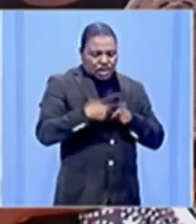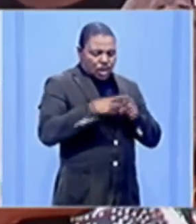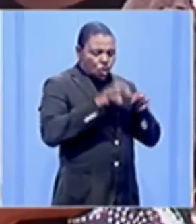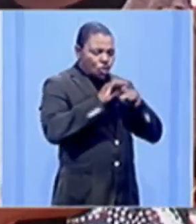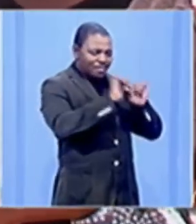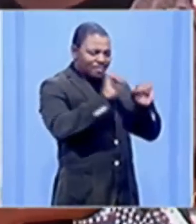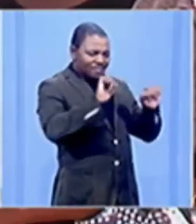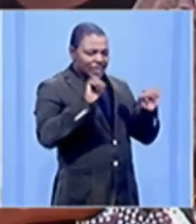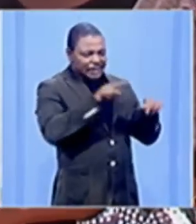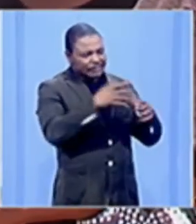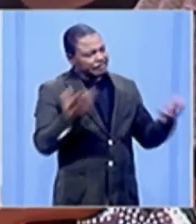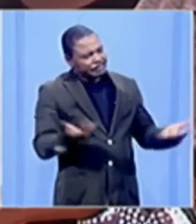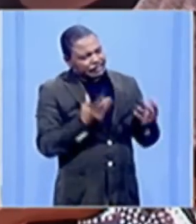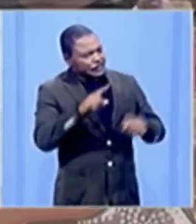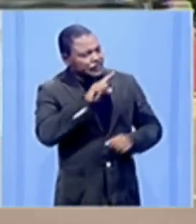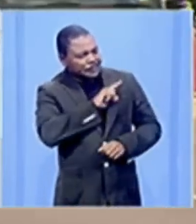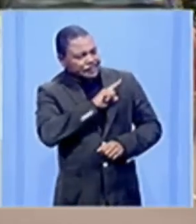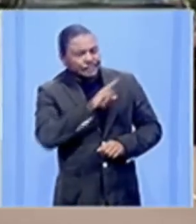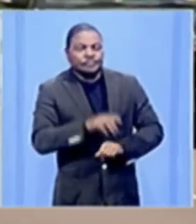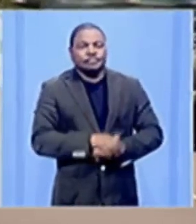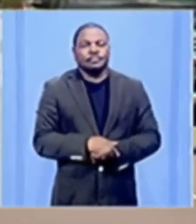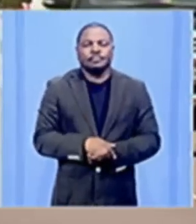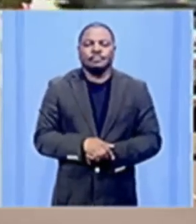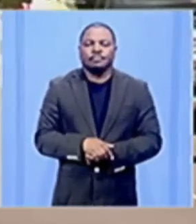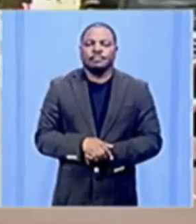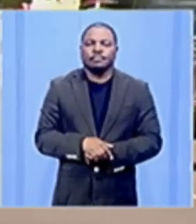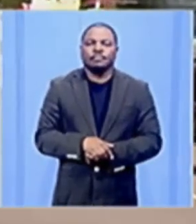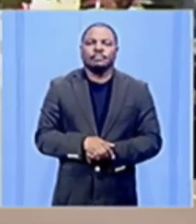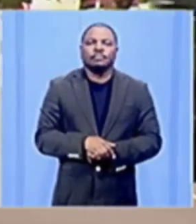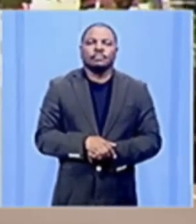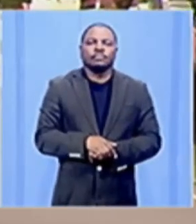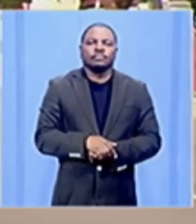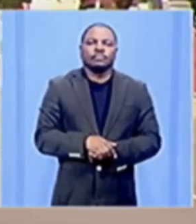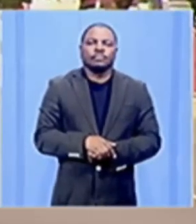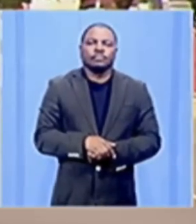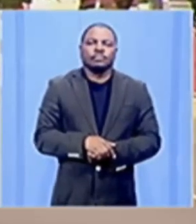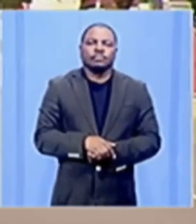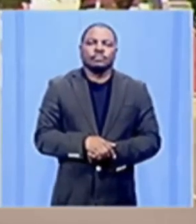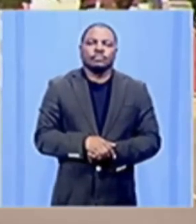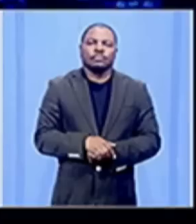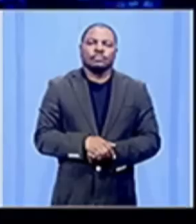nageng. Molemone motho wa SABC News, Mabopane.